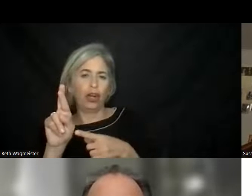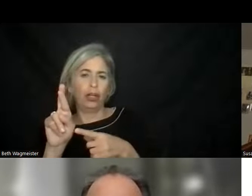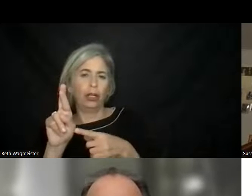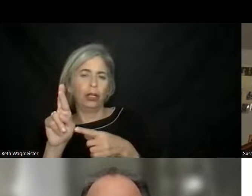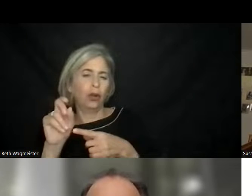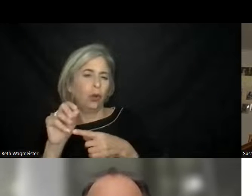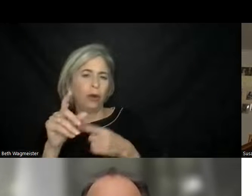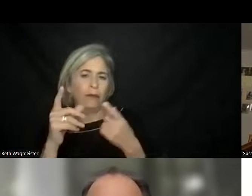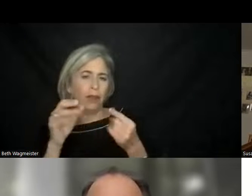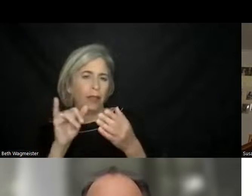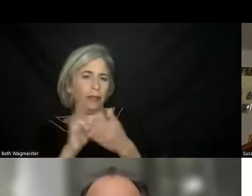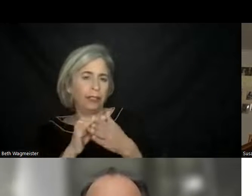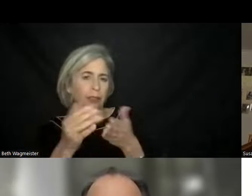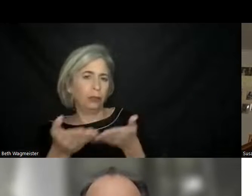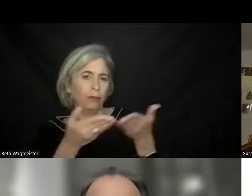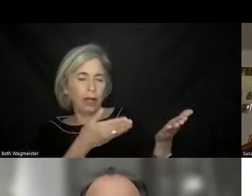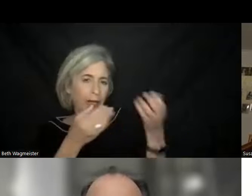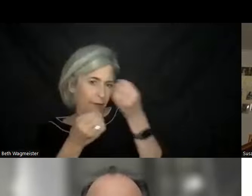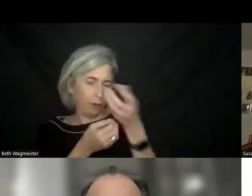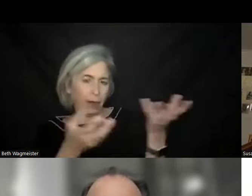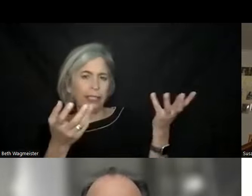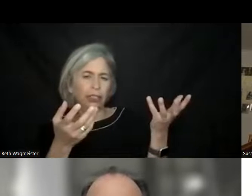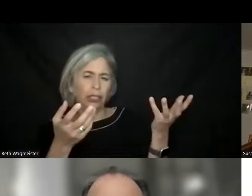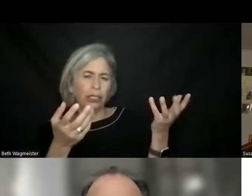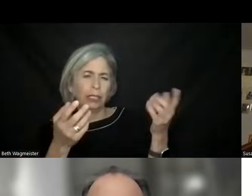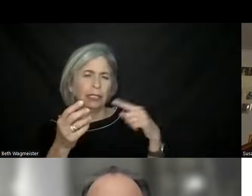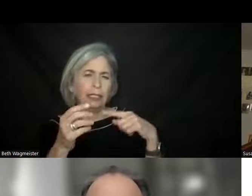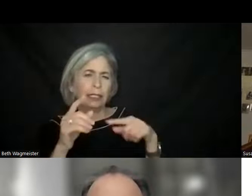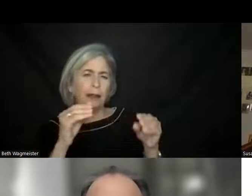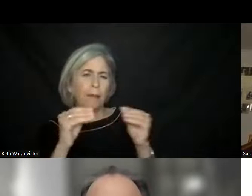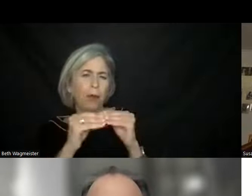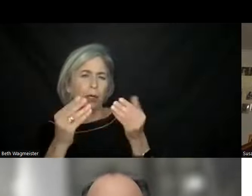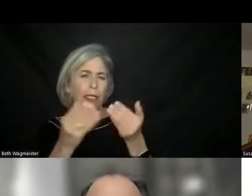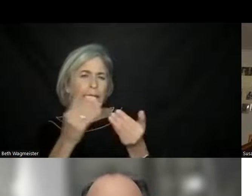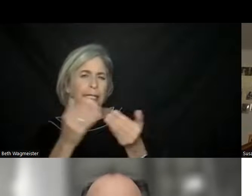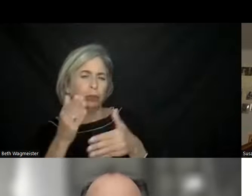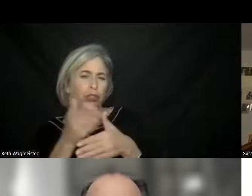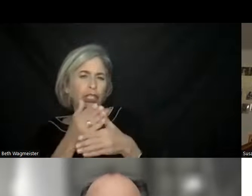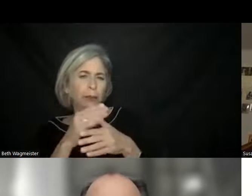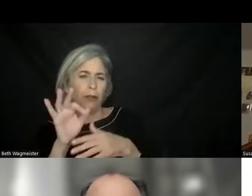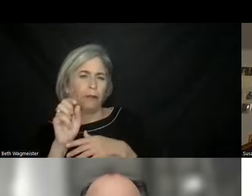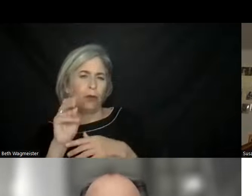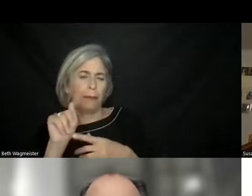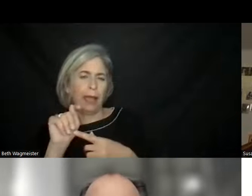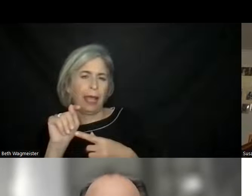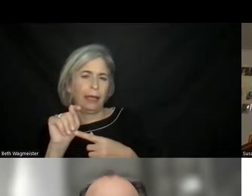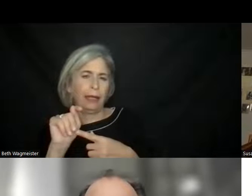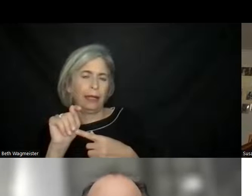done something like this to provide the information in a more easily shareable format